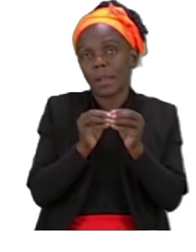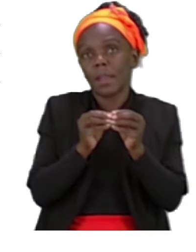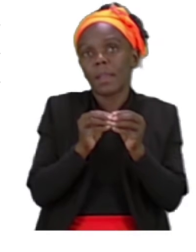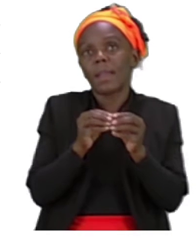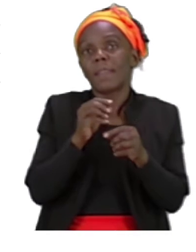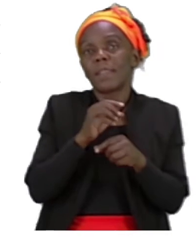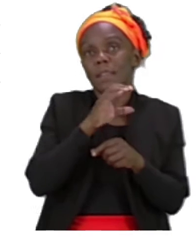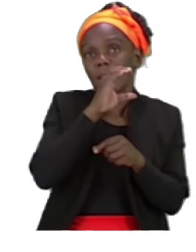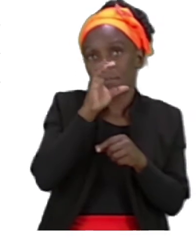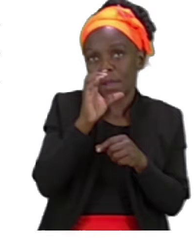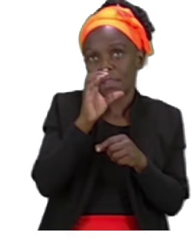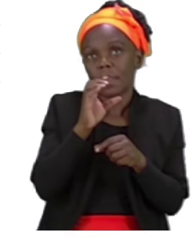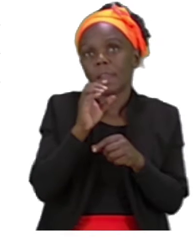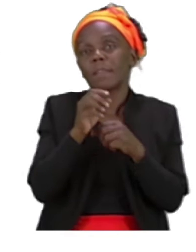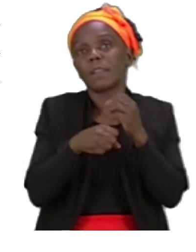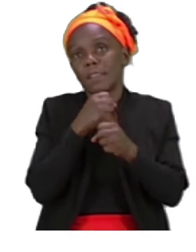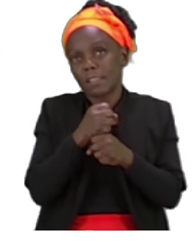and the year.